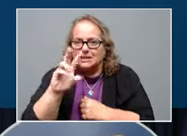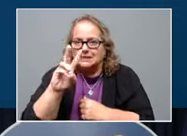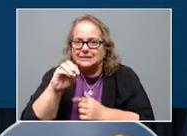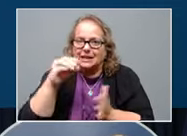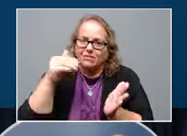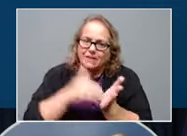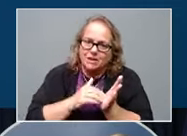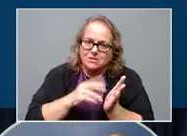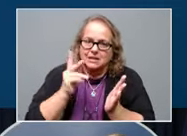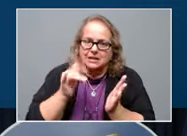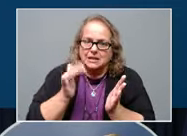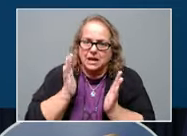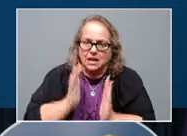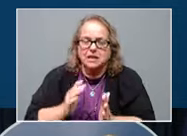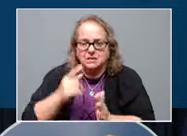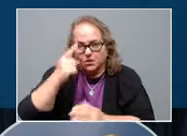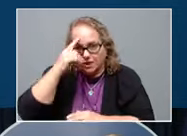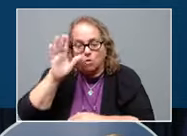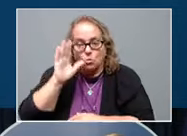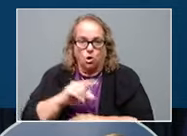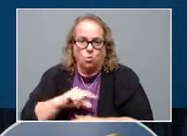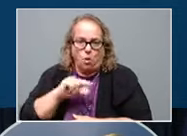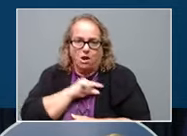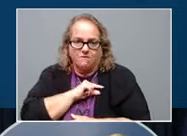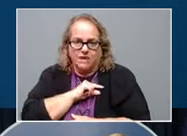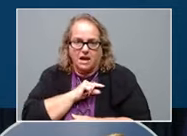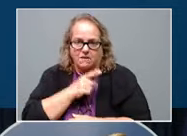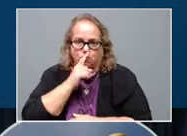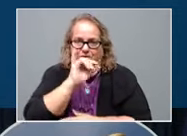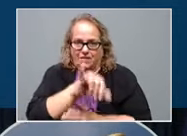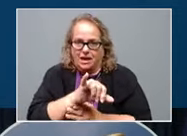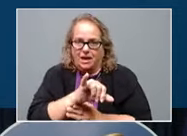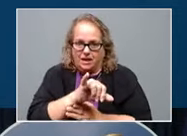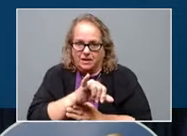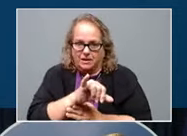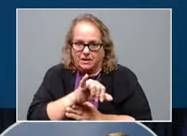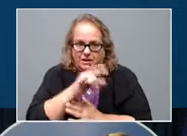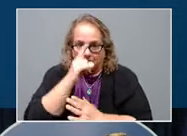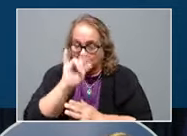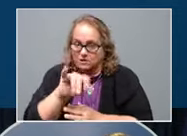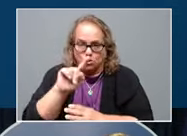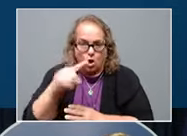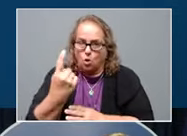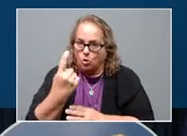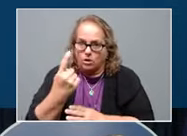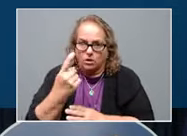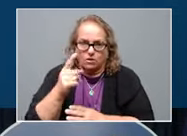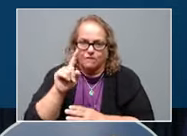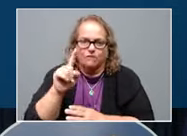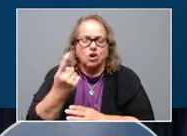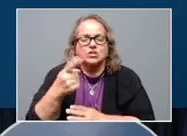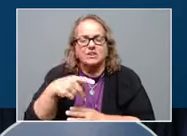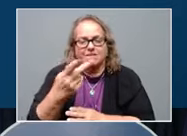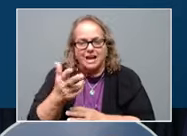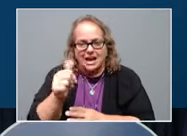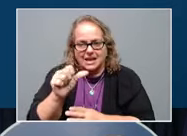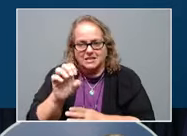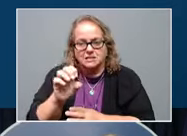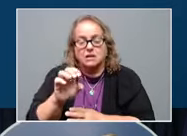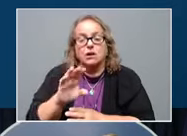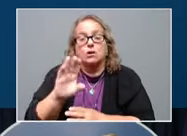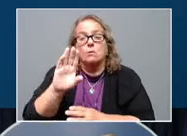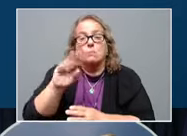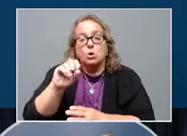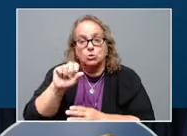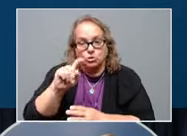that'll qualify for this. And I think this is only a first phase. We definitely think that boosters are coming for others. But